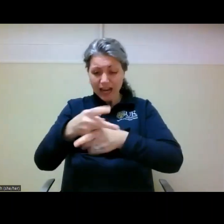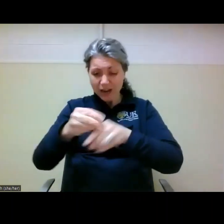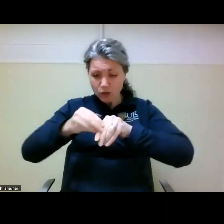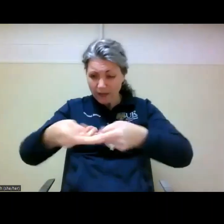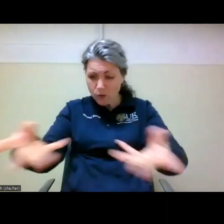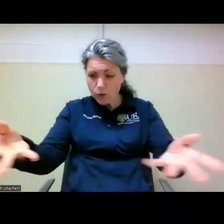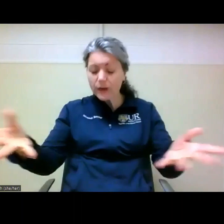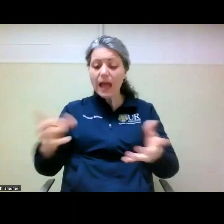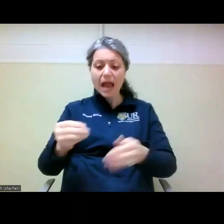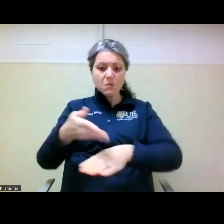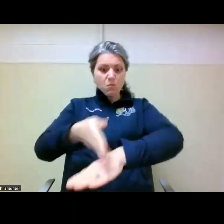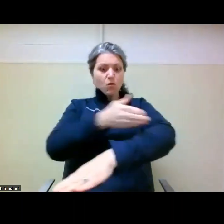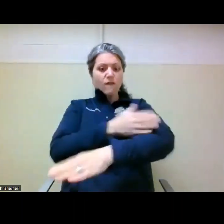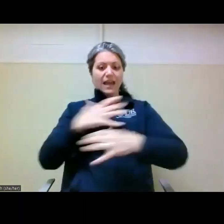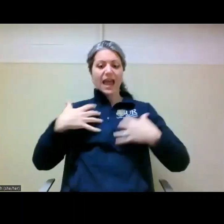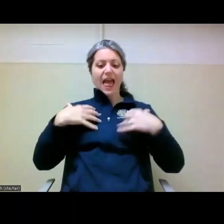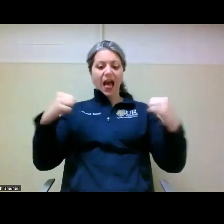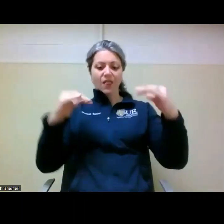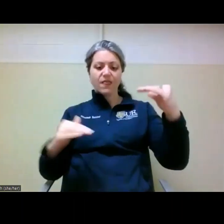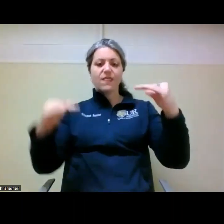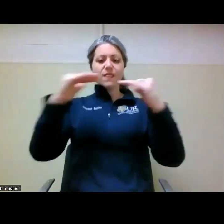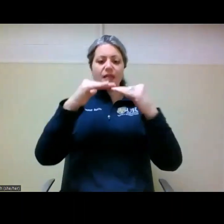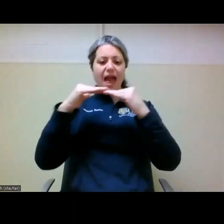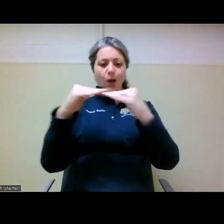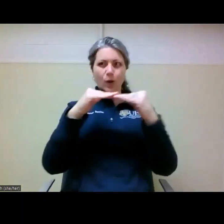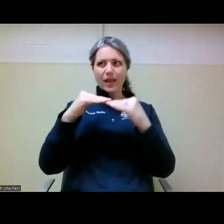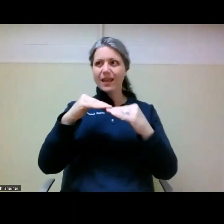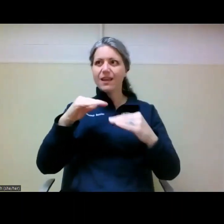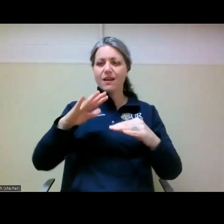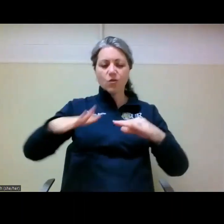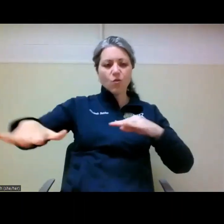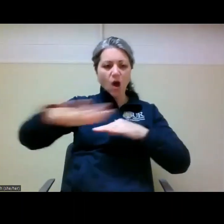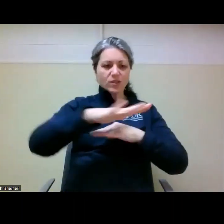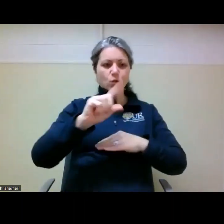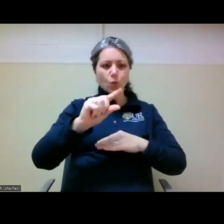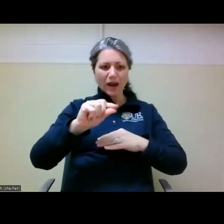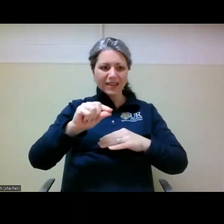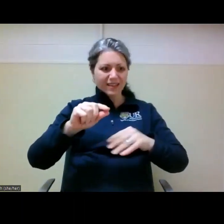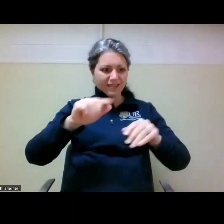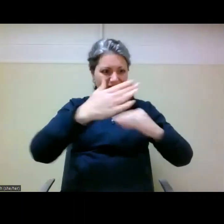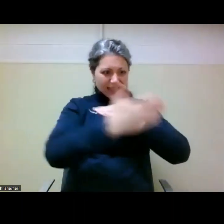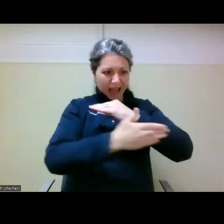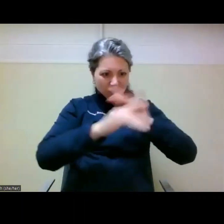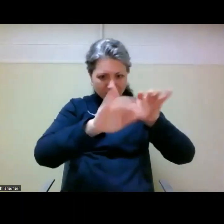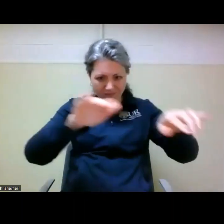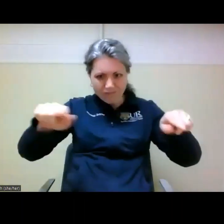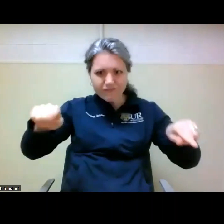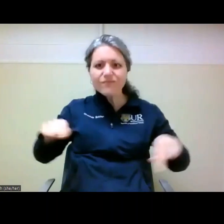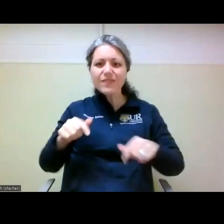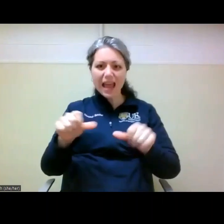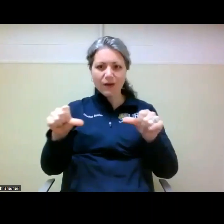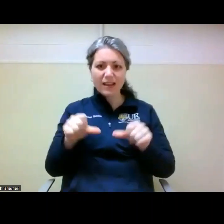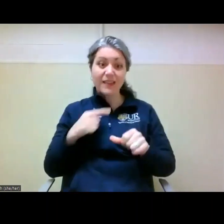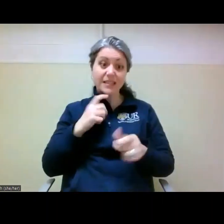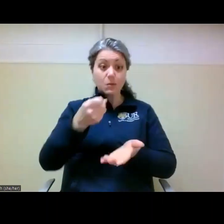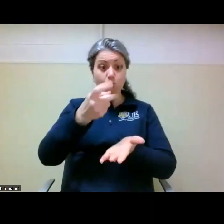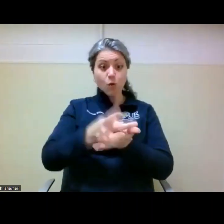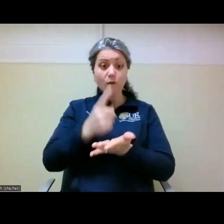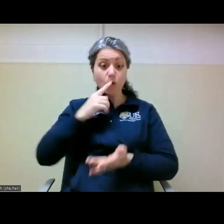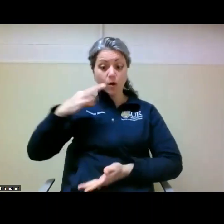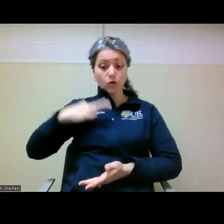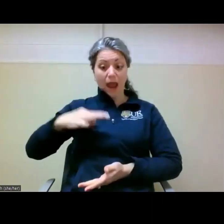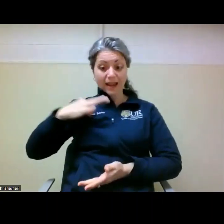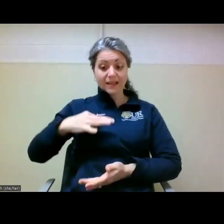our 27-county catchment area. This live event has been approved for one AMA PRA Category 1 credit,